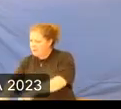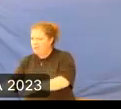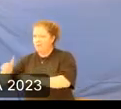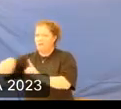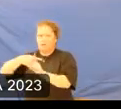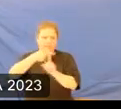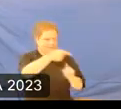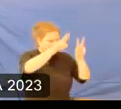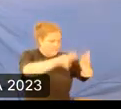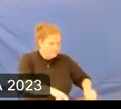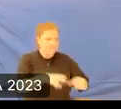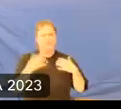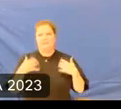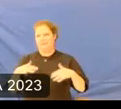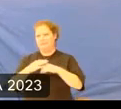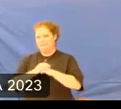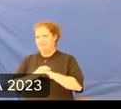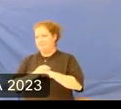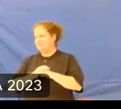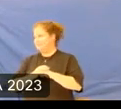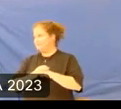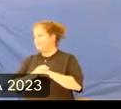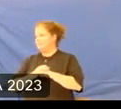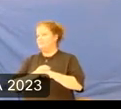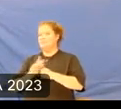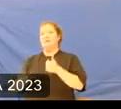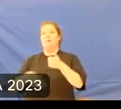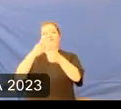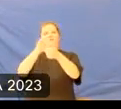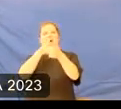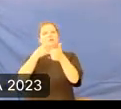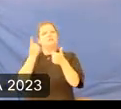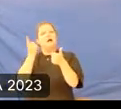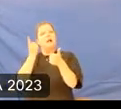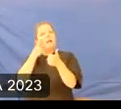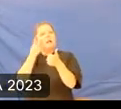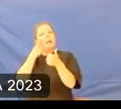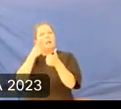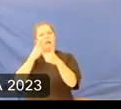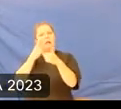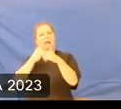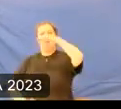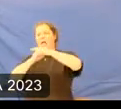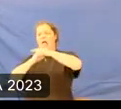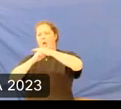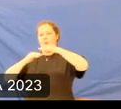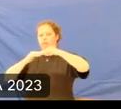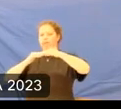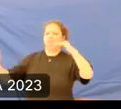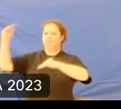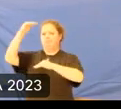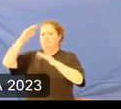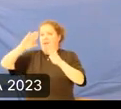that. Okay, so that was the first sort of our engineer, he thought, come up with that trick. His next